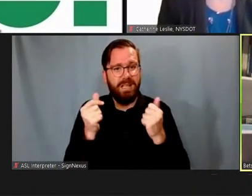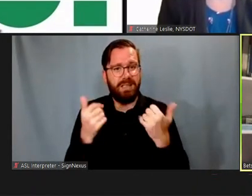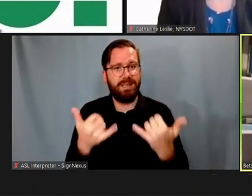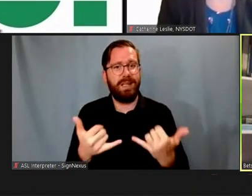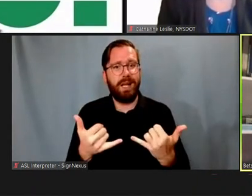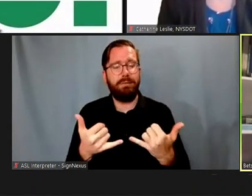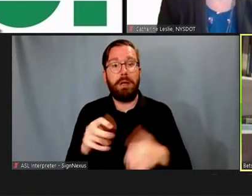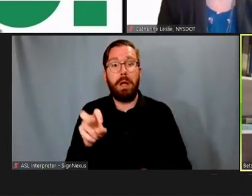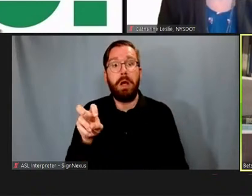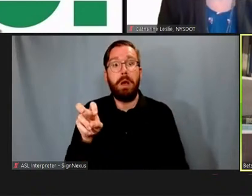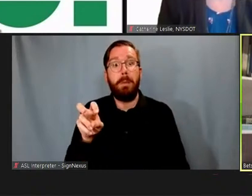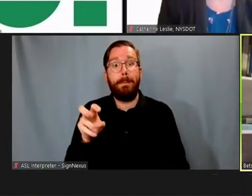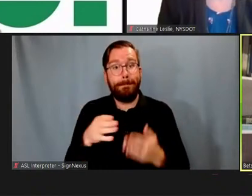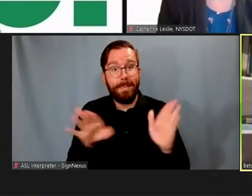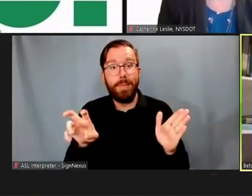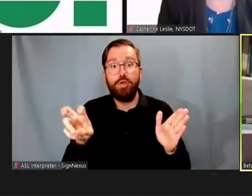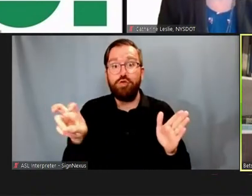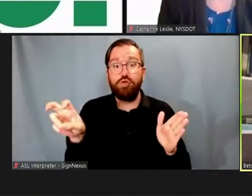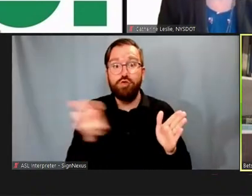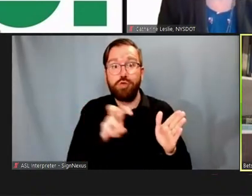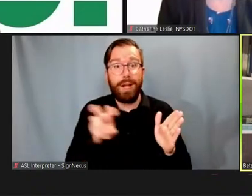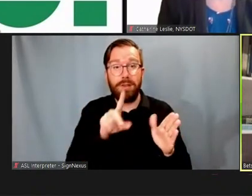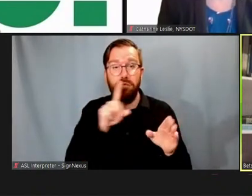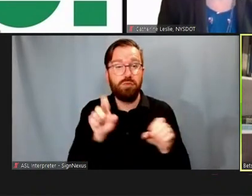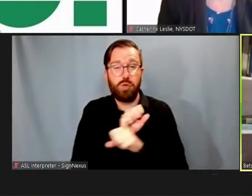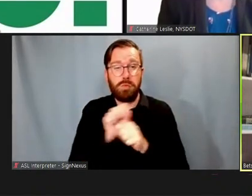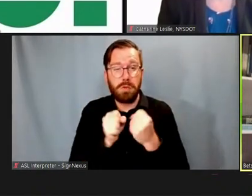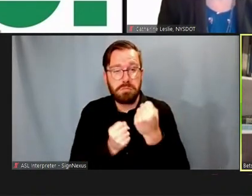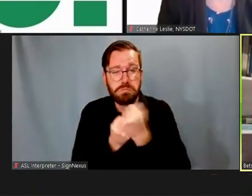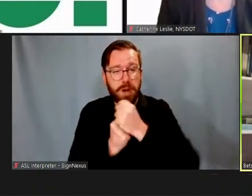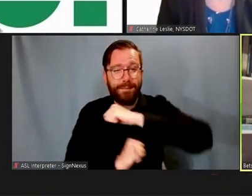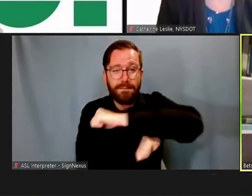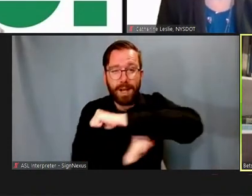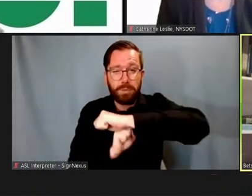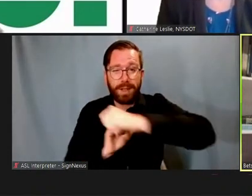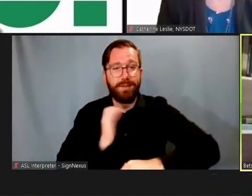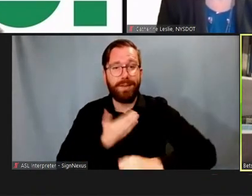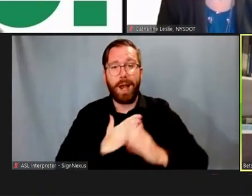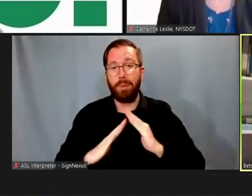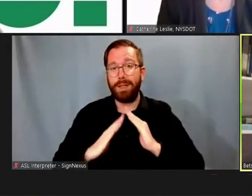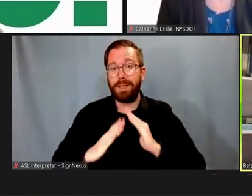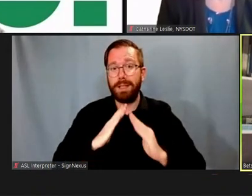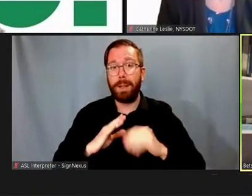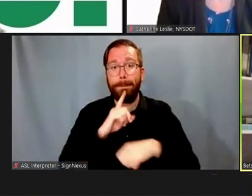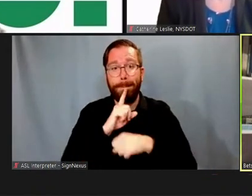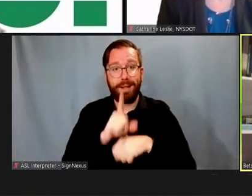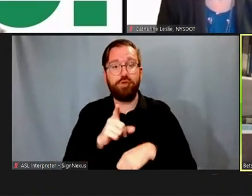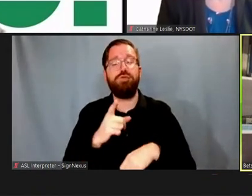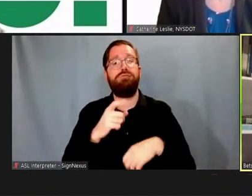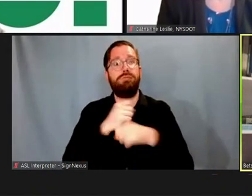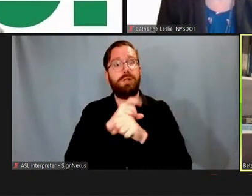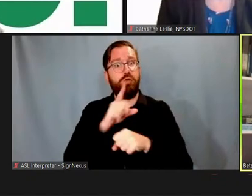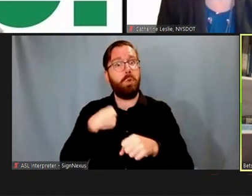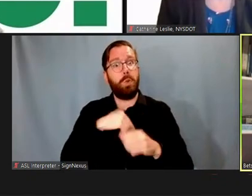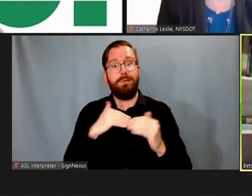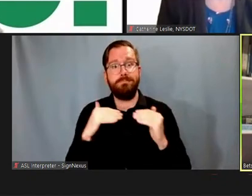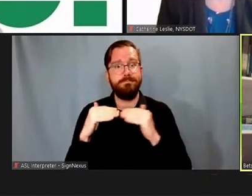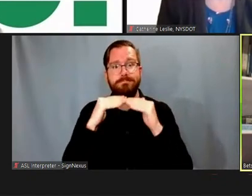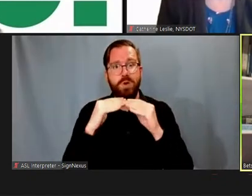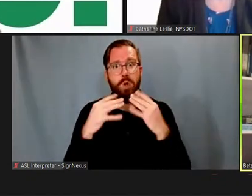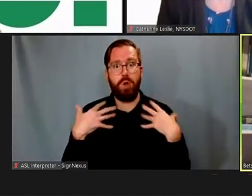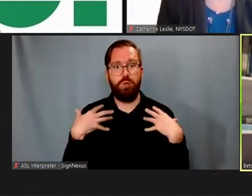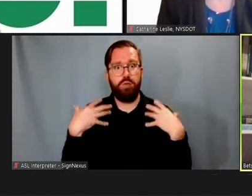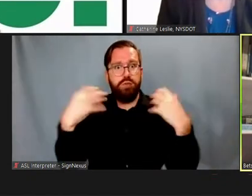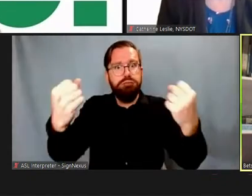is the beating heart of our city it is a core piece of bringing about an equitable recovery in new york and what we need at this moment is a